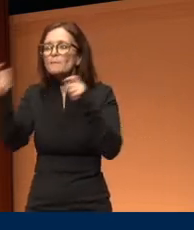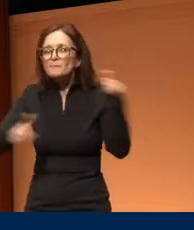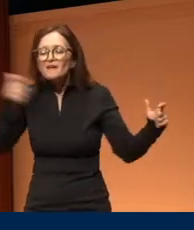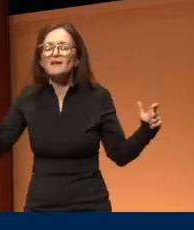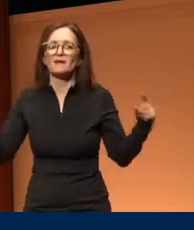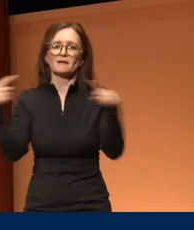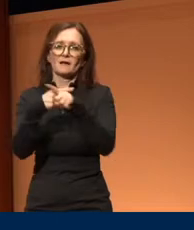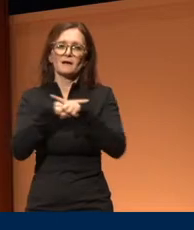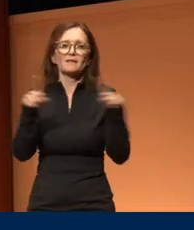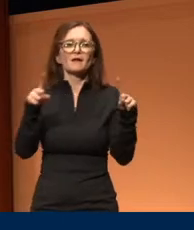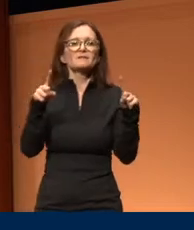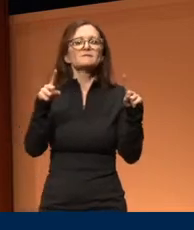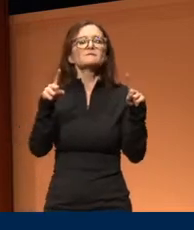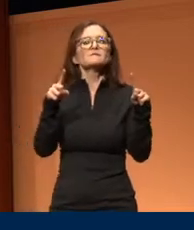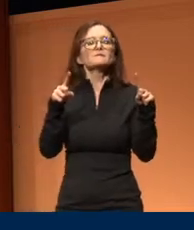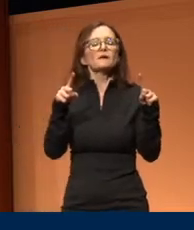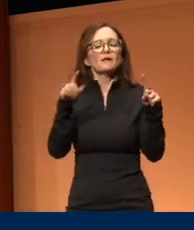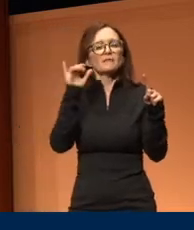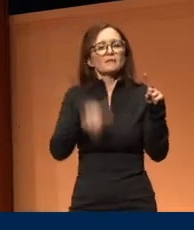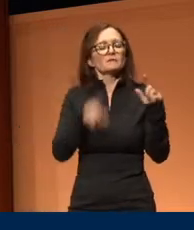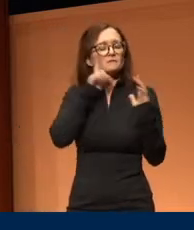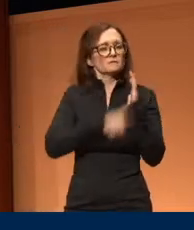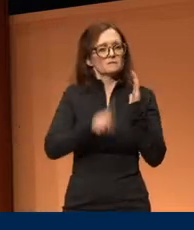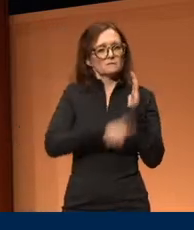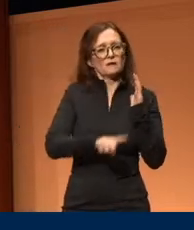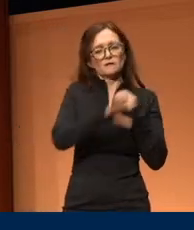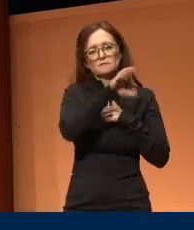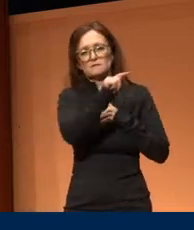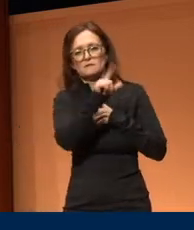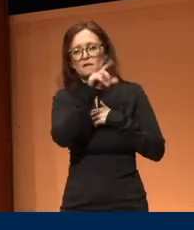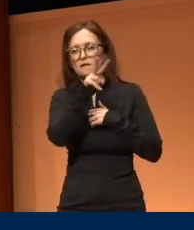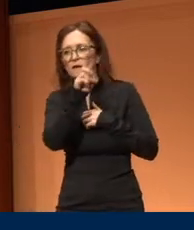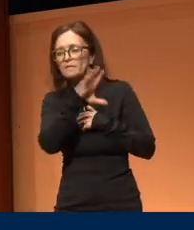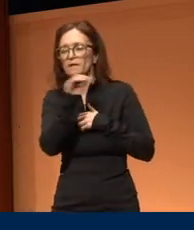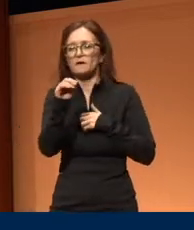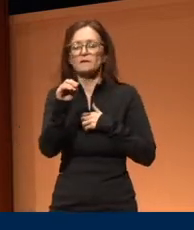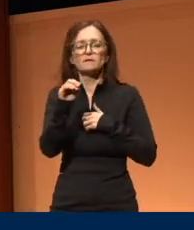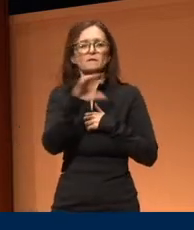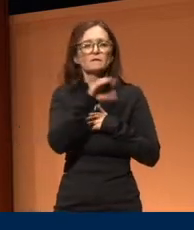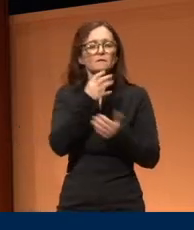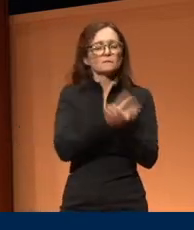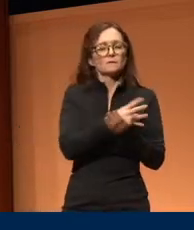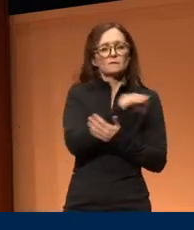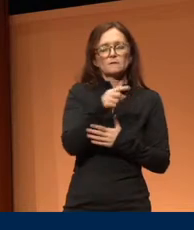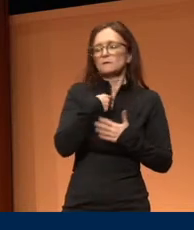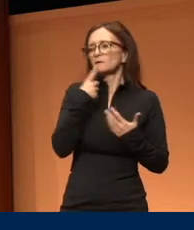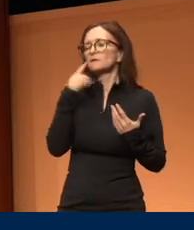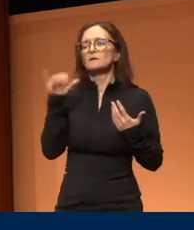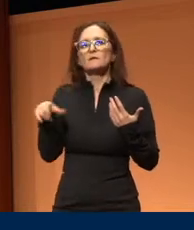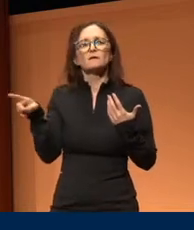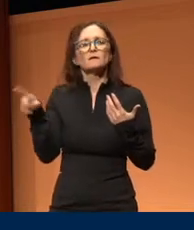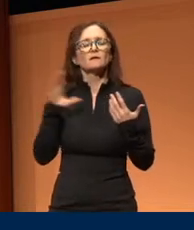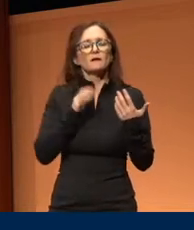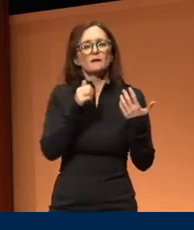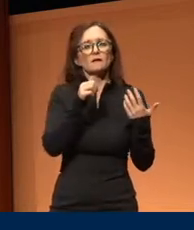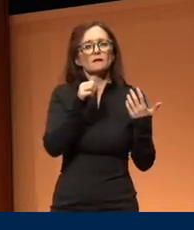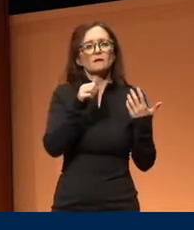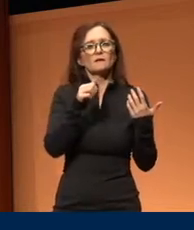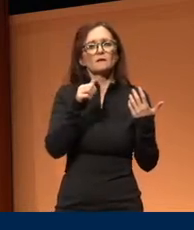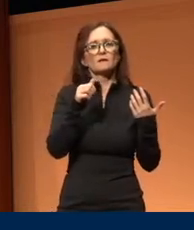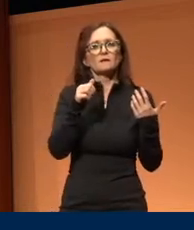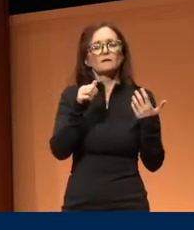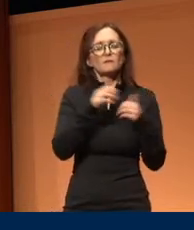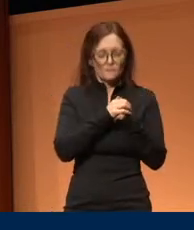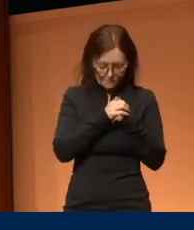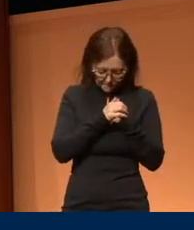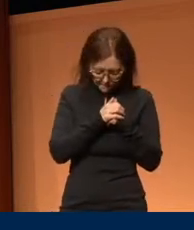the object of study of that dissertation, like at the city level or something. In Rojava, it's larger scale. So the idea is that